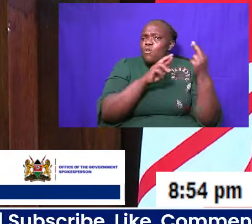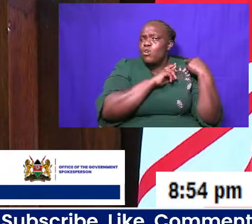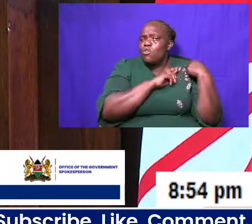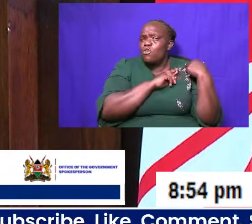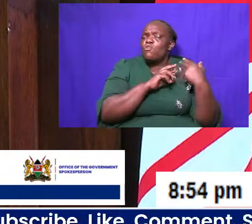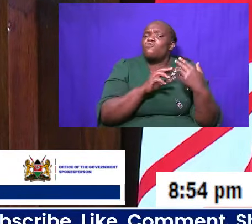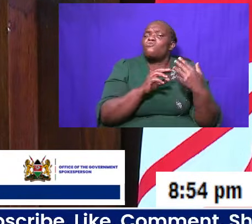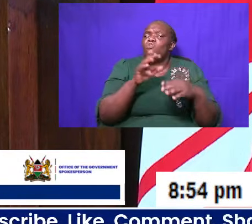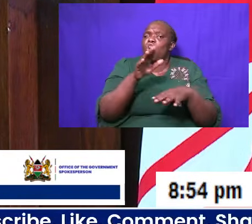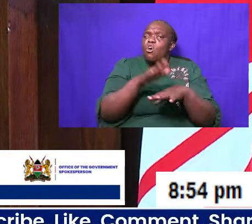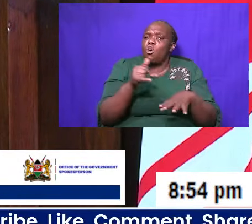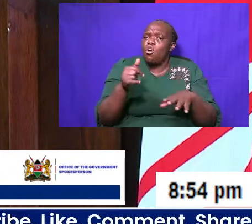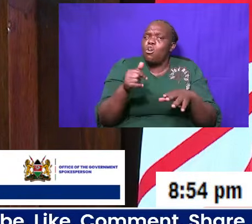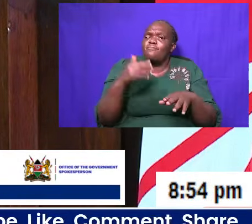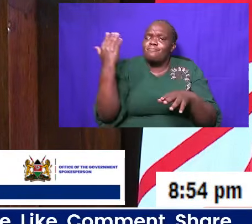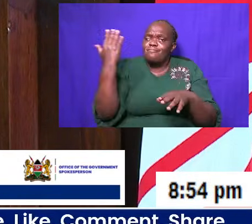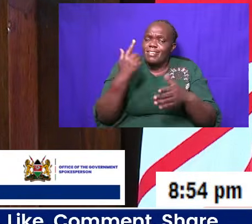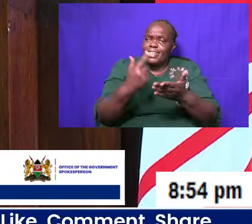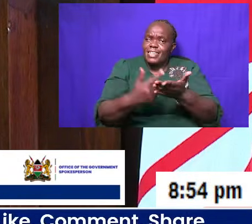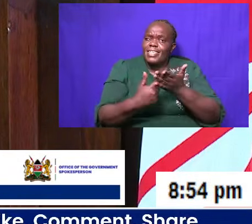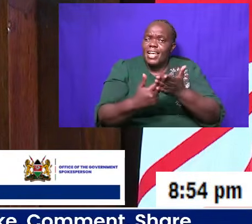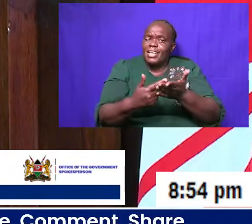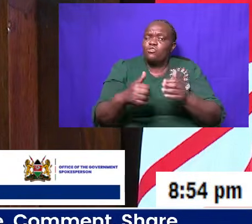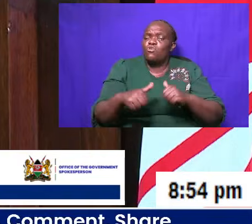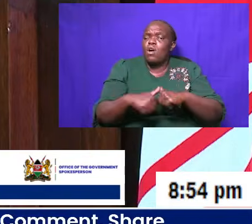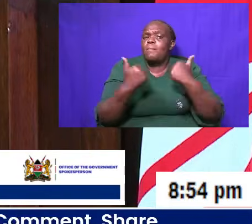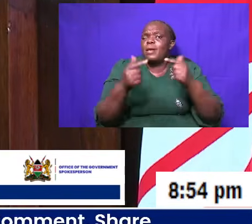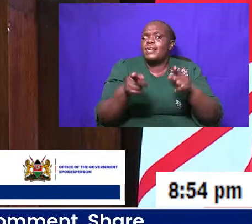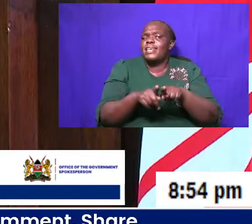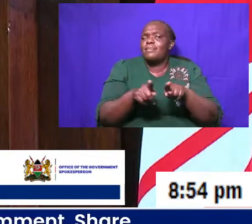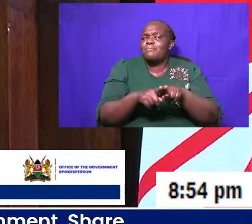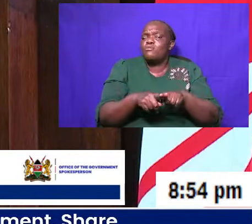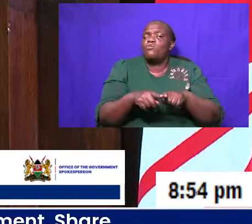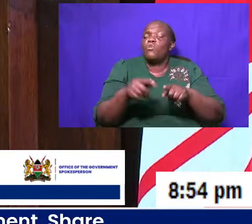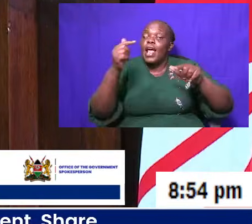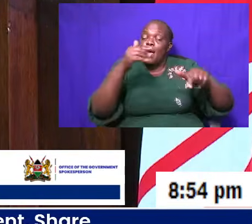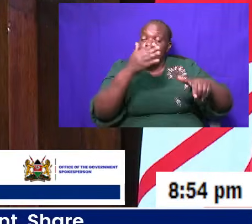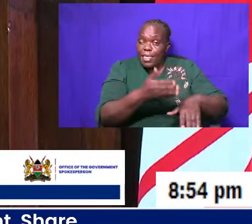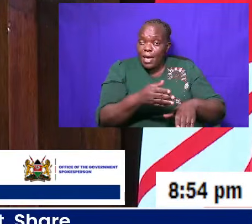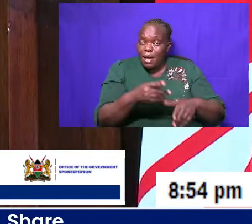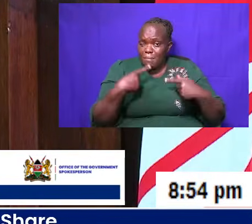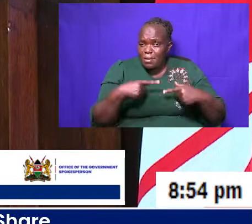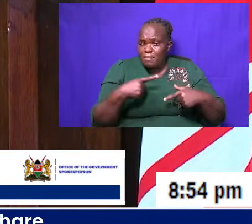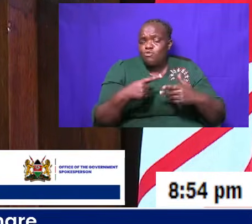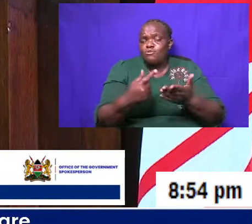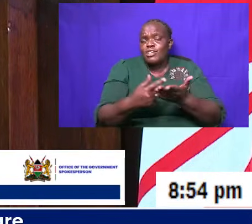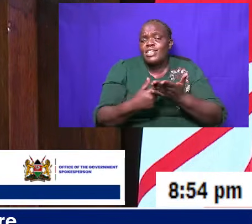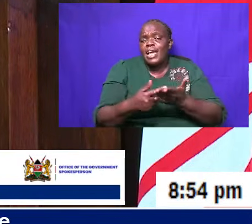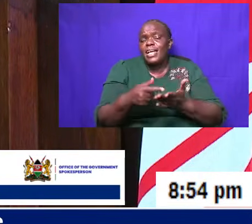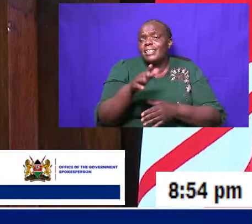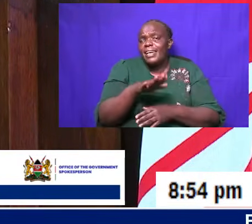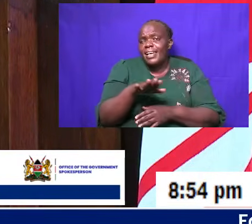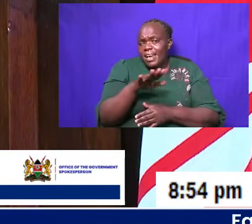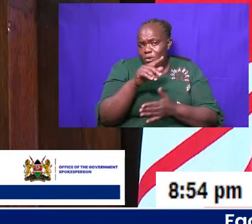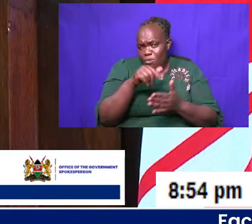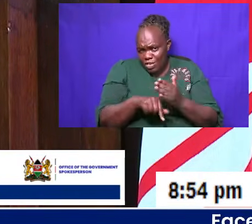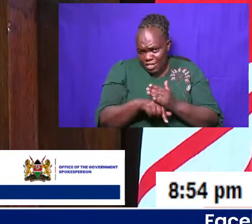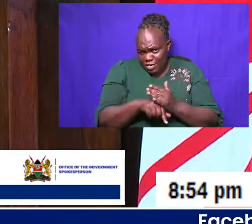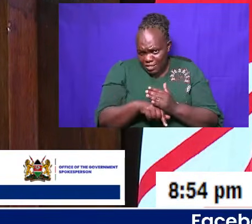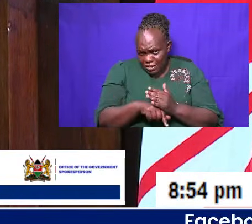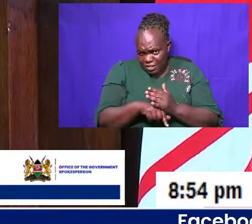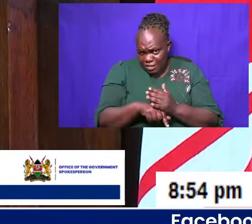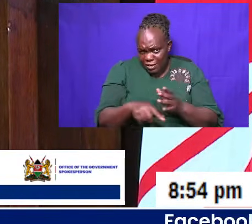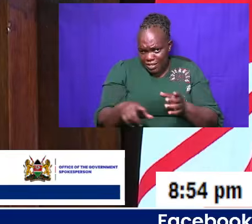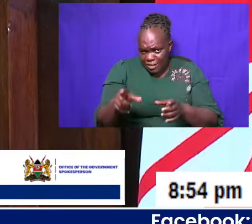convene and facilitate conversations to happen. We have non-state actors. So we come there and people really discuss matters of equality and